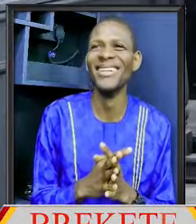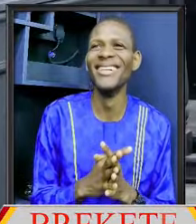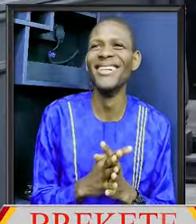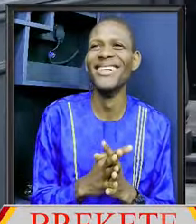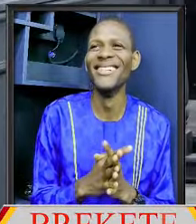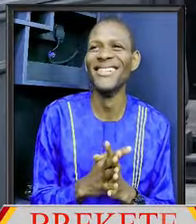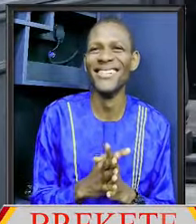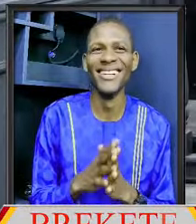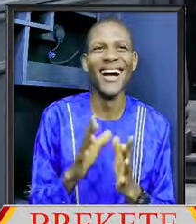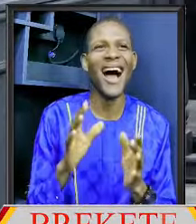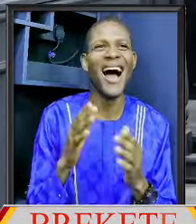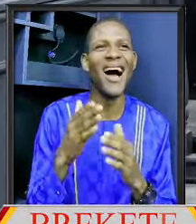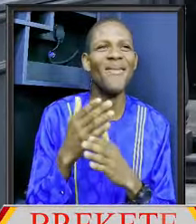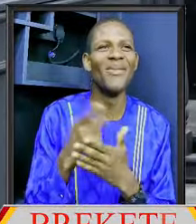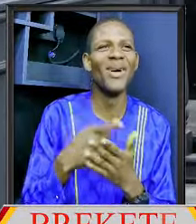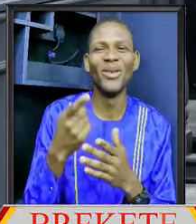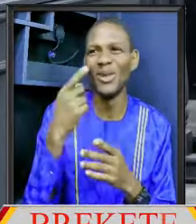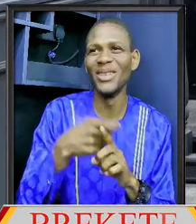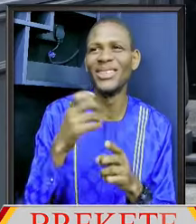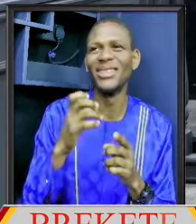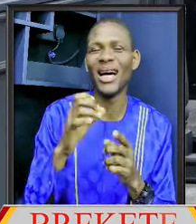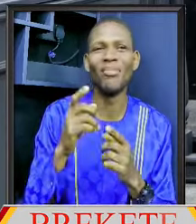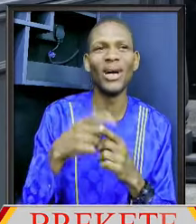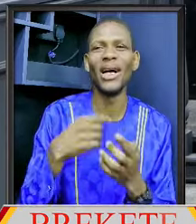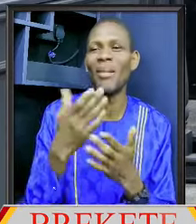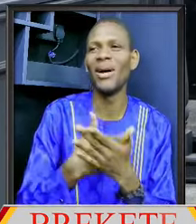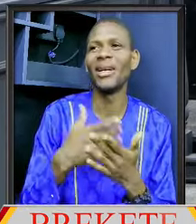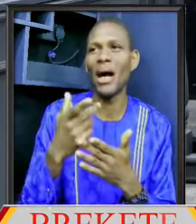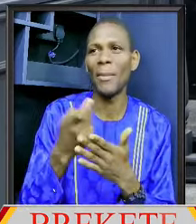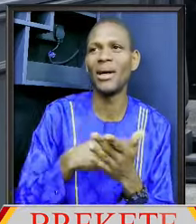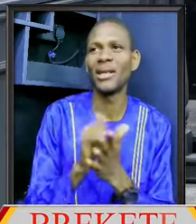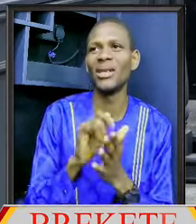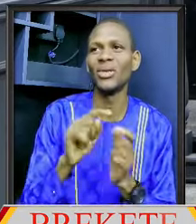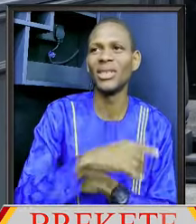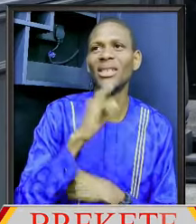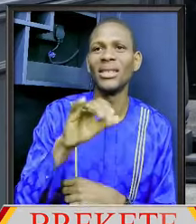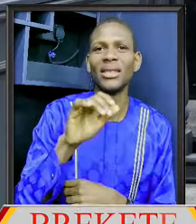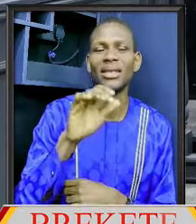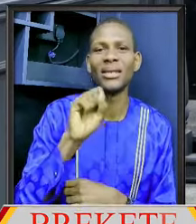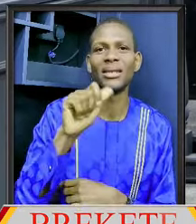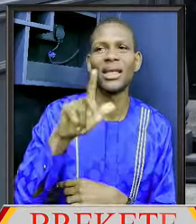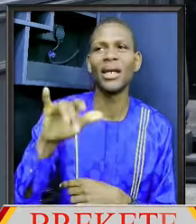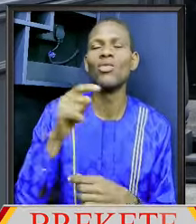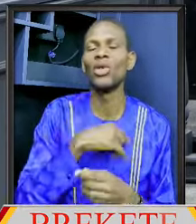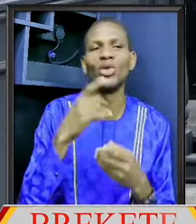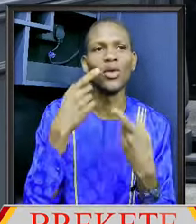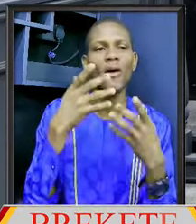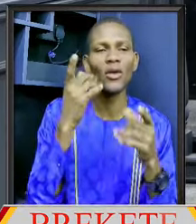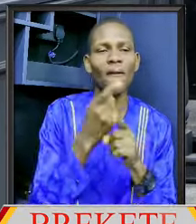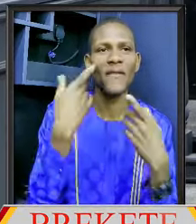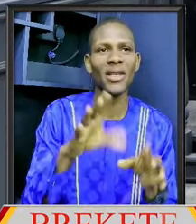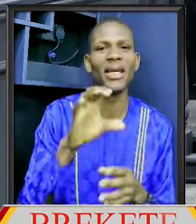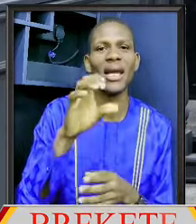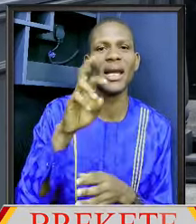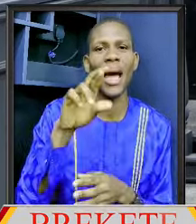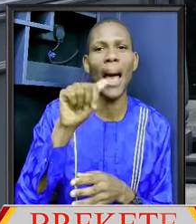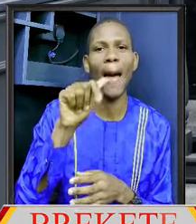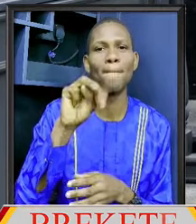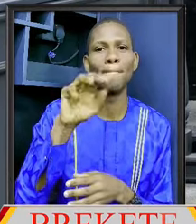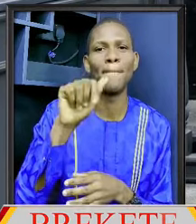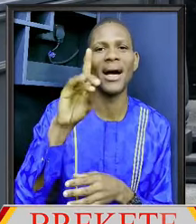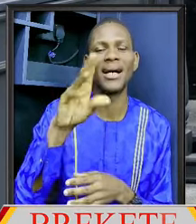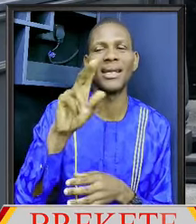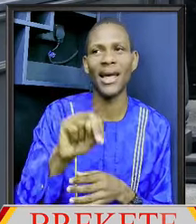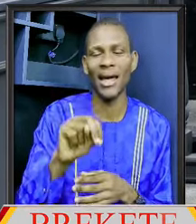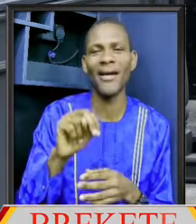Sorry. You know, apart from say today Nasala, you know, say we just finished Ramadan fasting, and then one